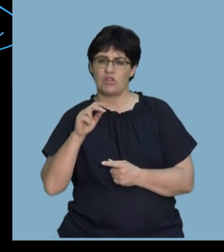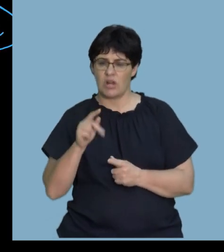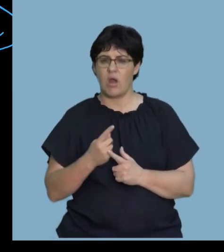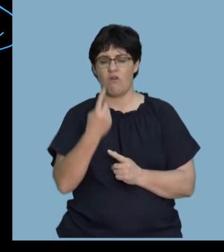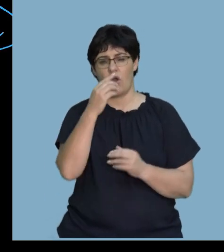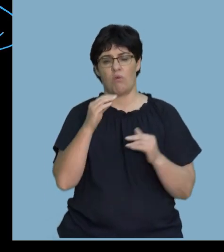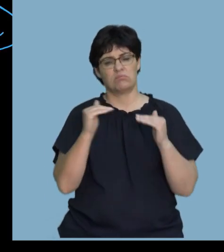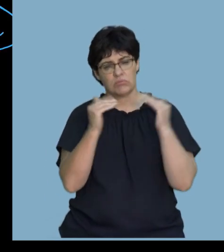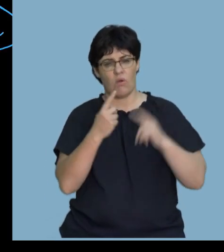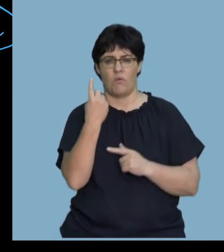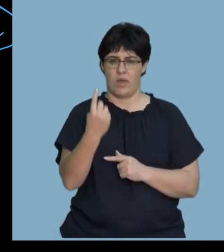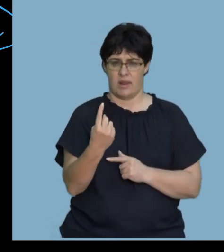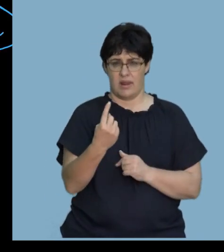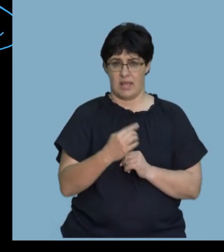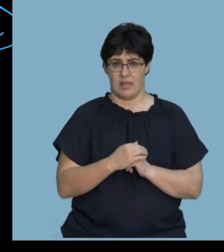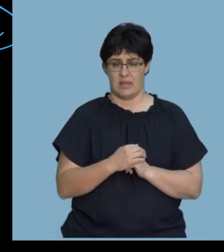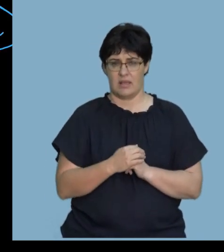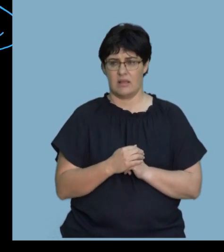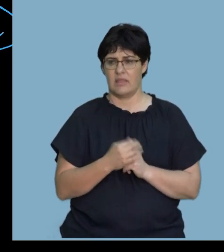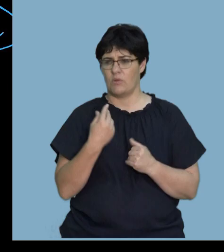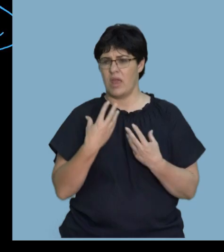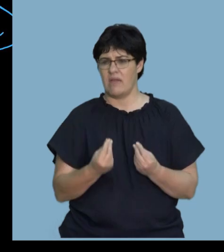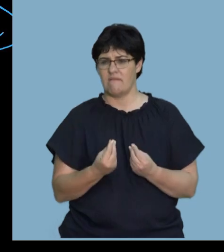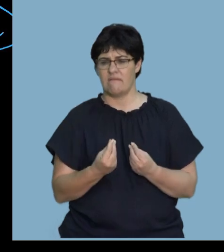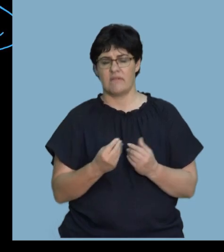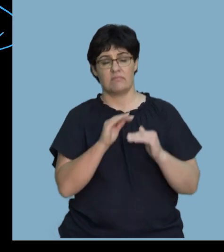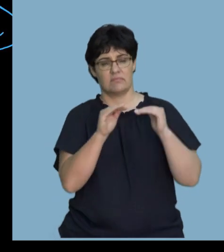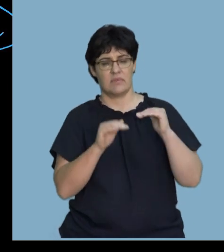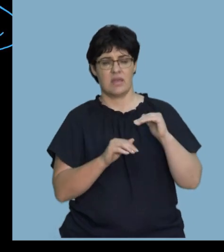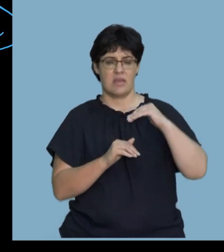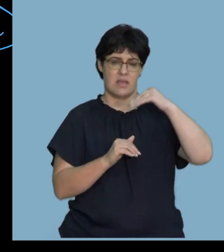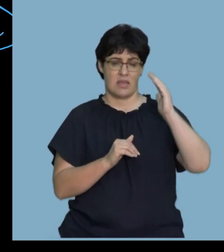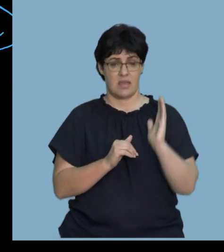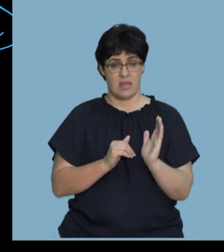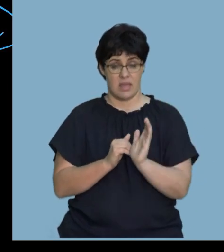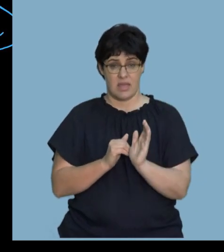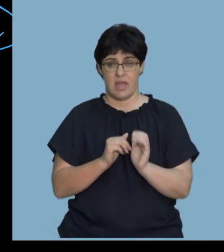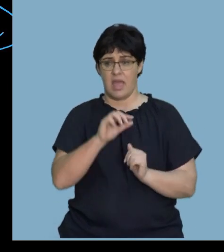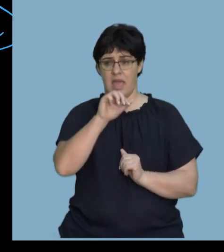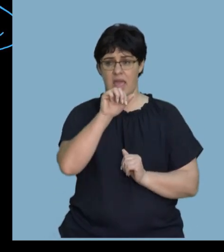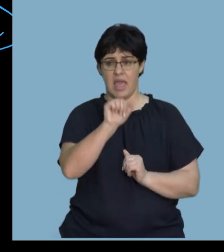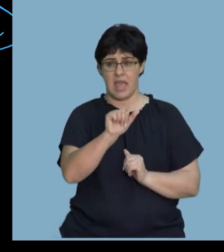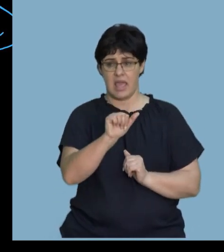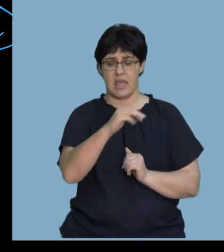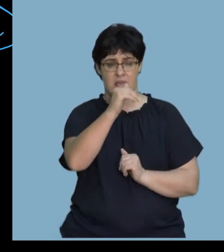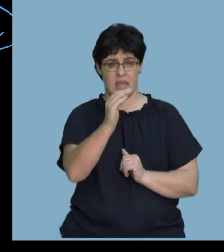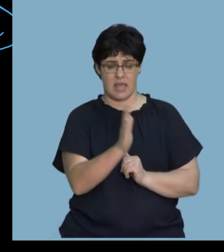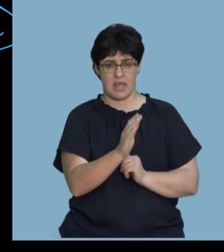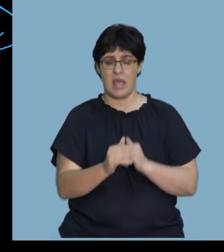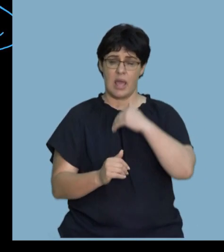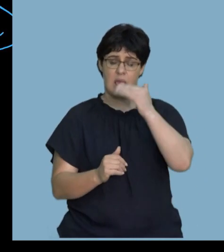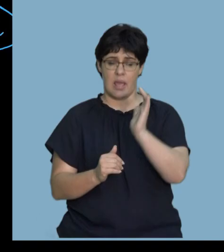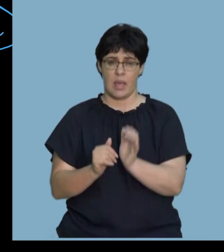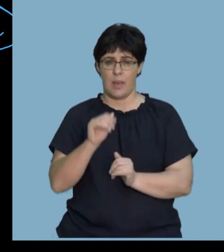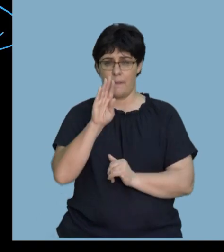constant of 1, and then we've got what? We've got A, okay? And then a B, do not